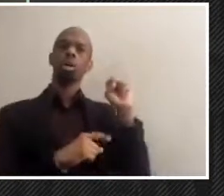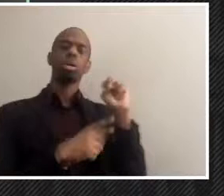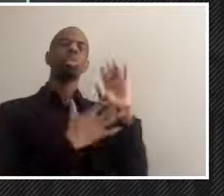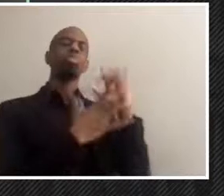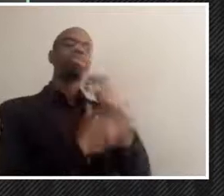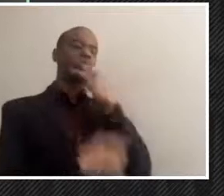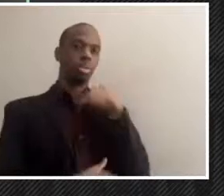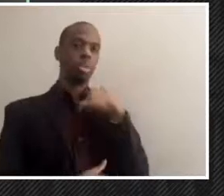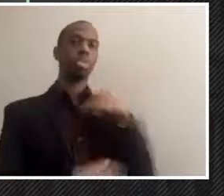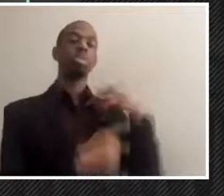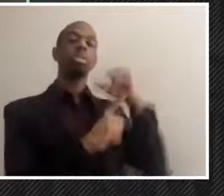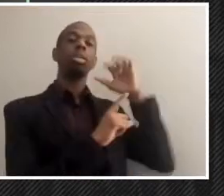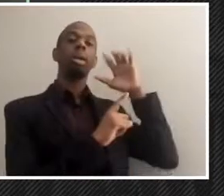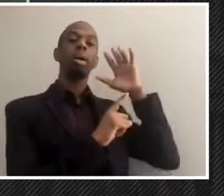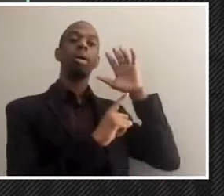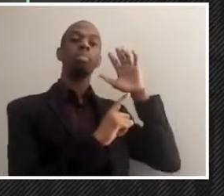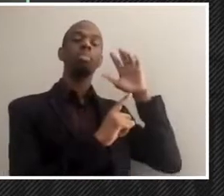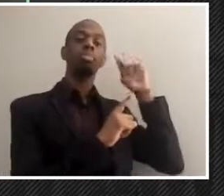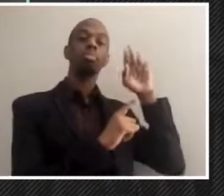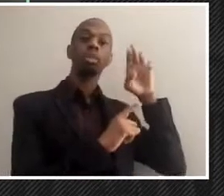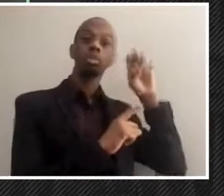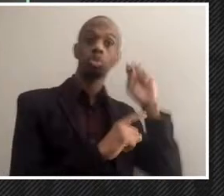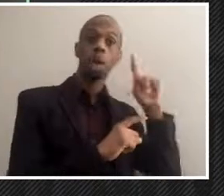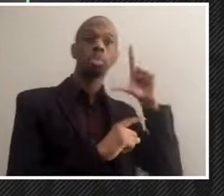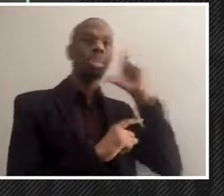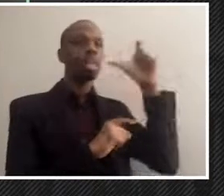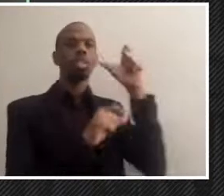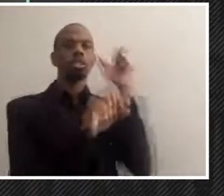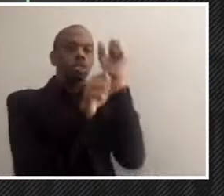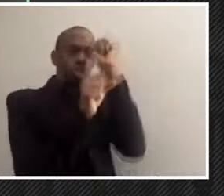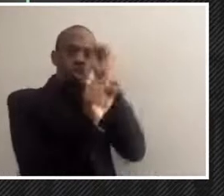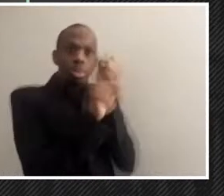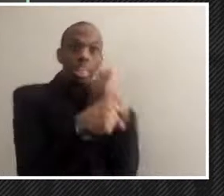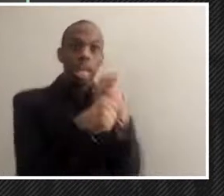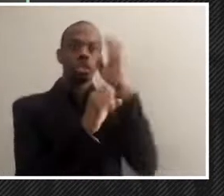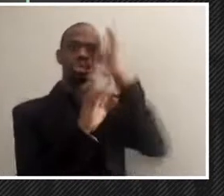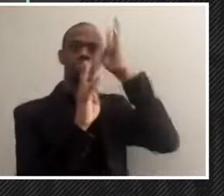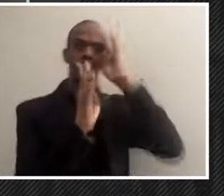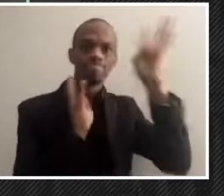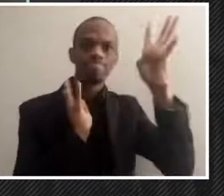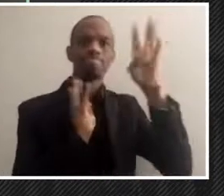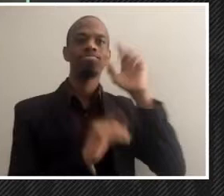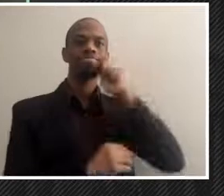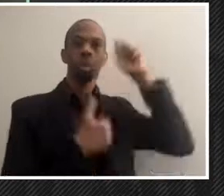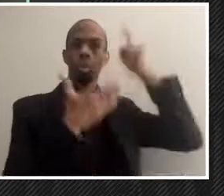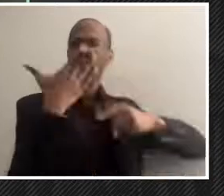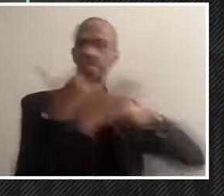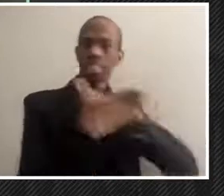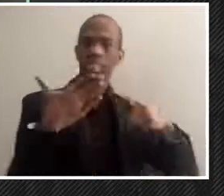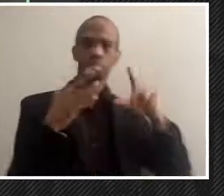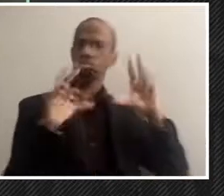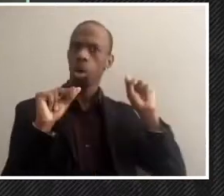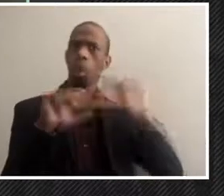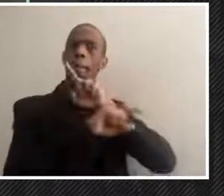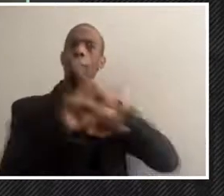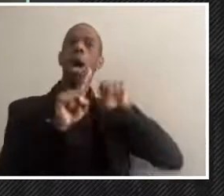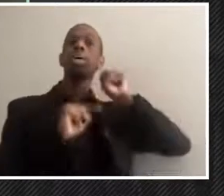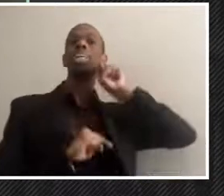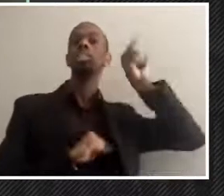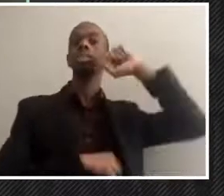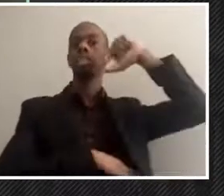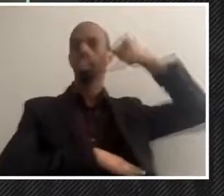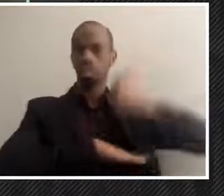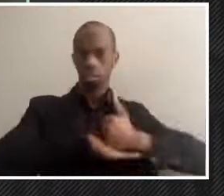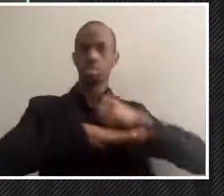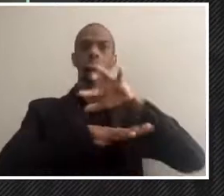emboldened them for them to come out of the shadows, right? And so while I think it is important to kind of work in a bipartisan manner, I think it's